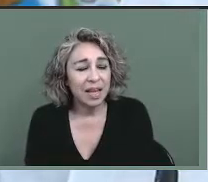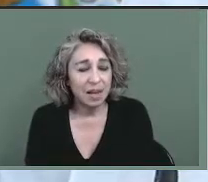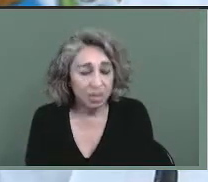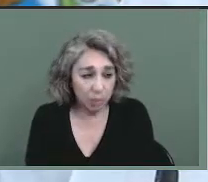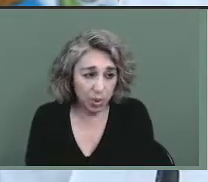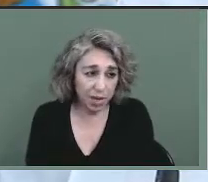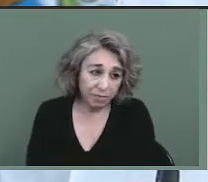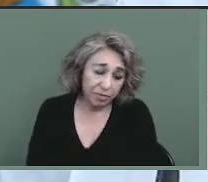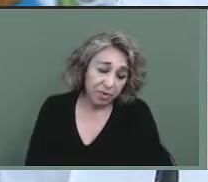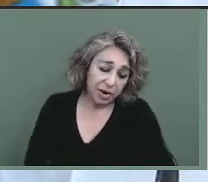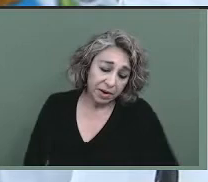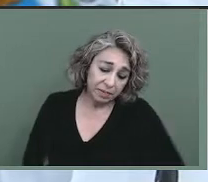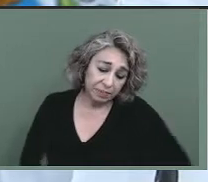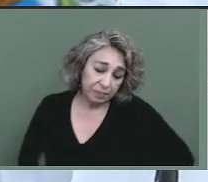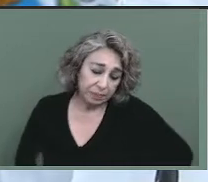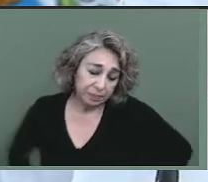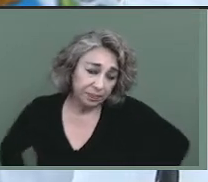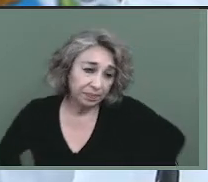And point number